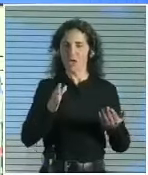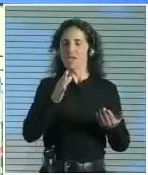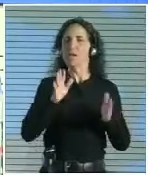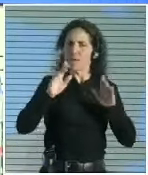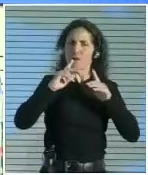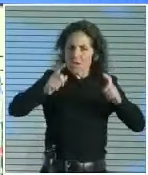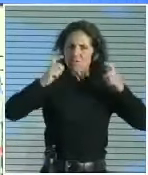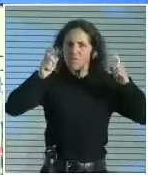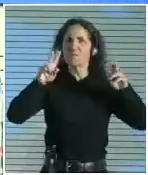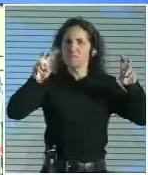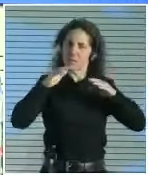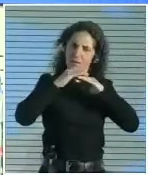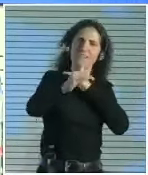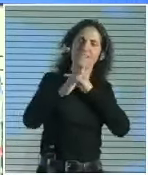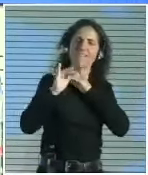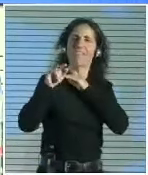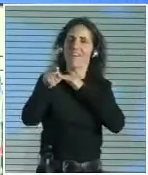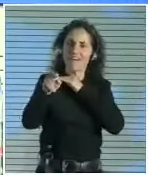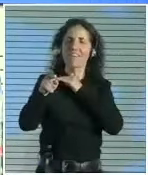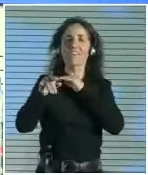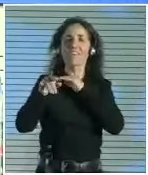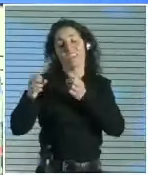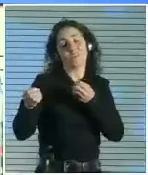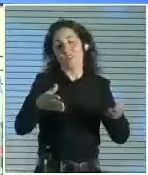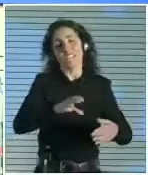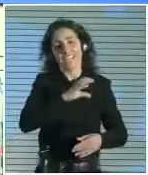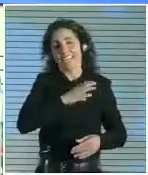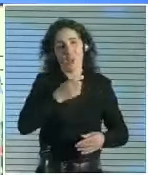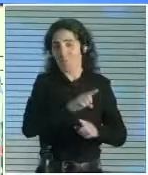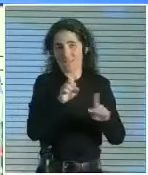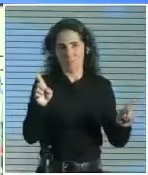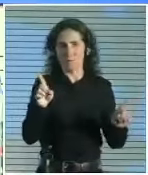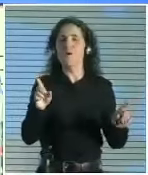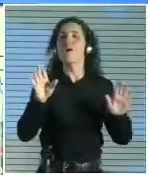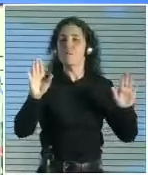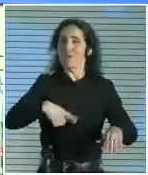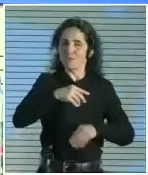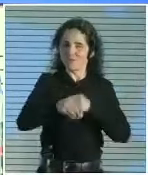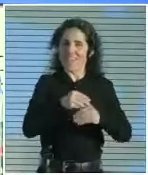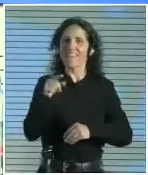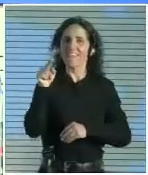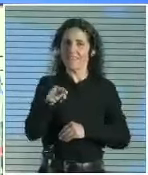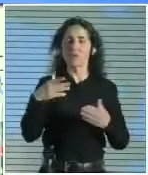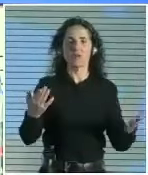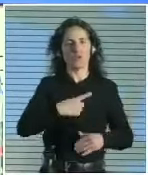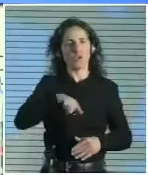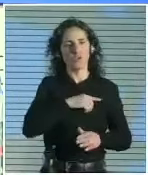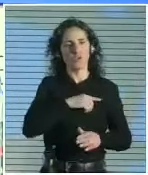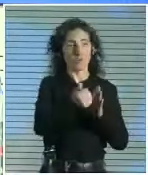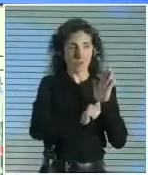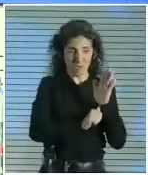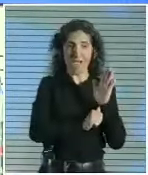consumers. So that's exactly then what we did. We developed a program that really looks